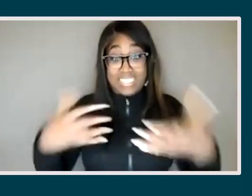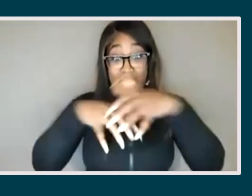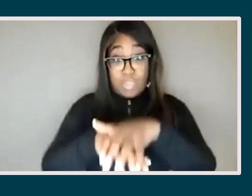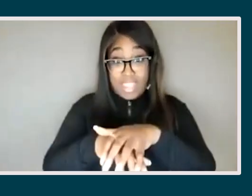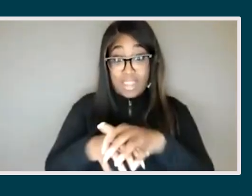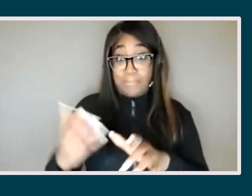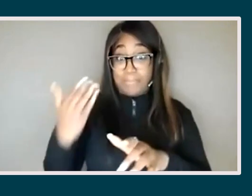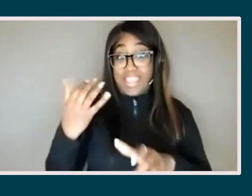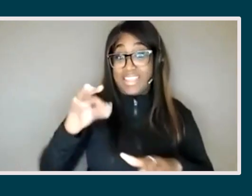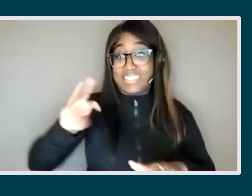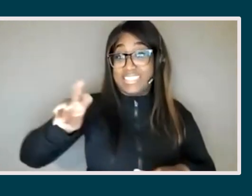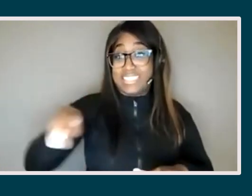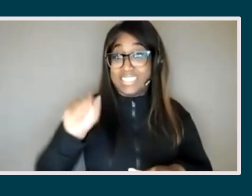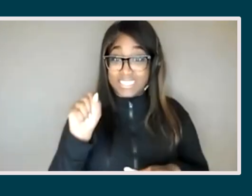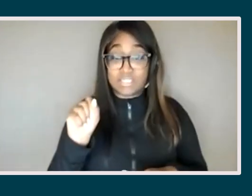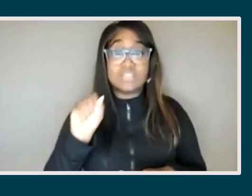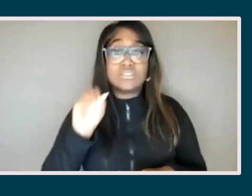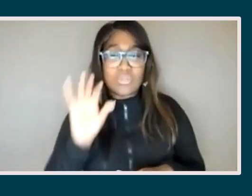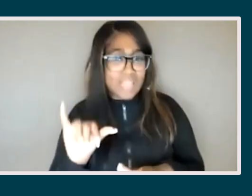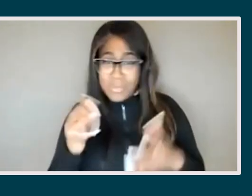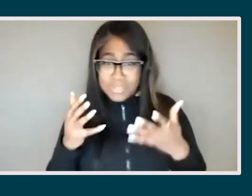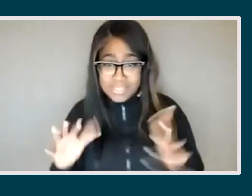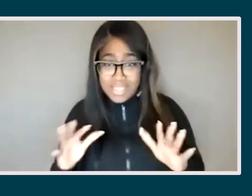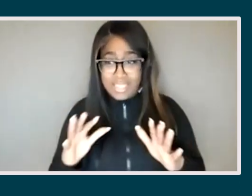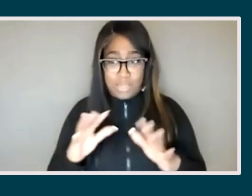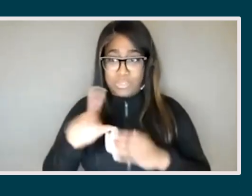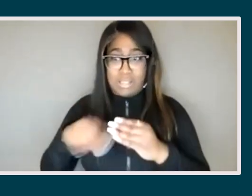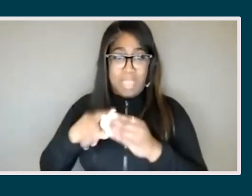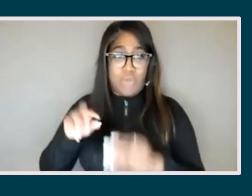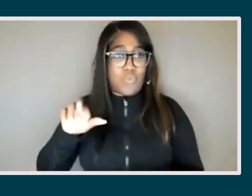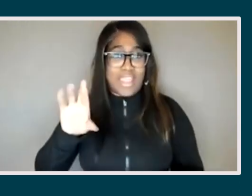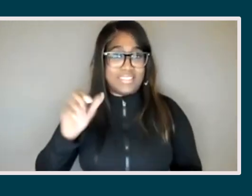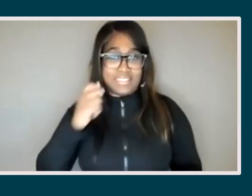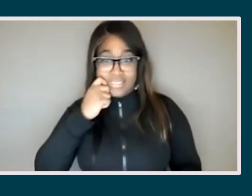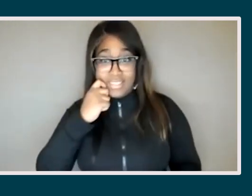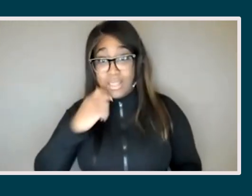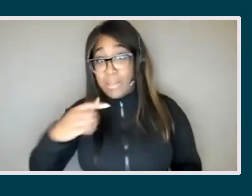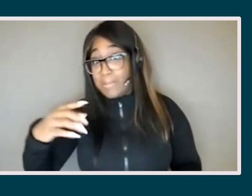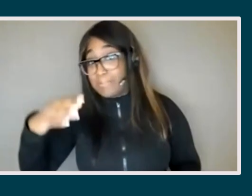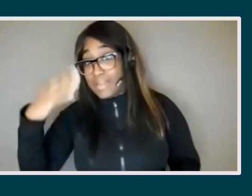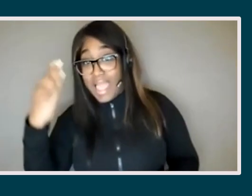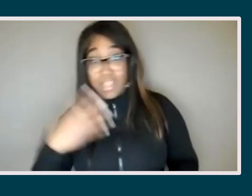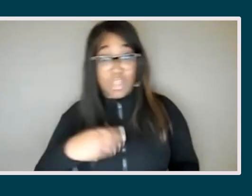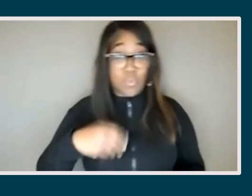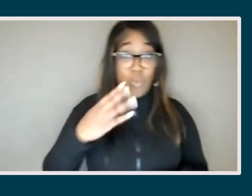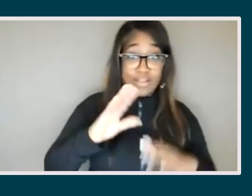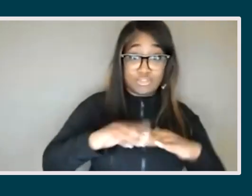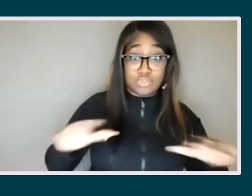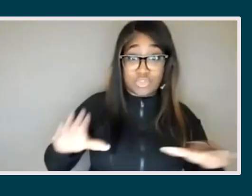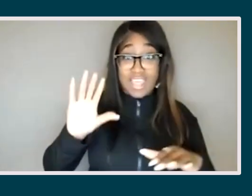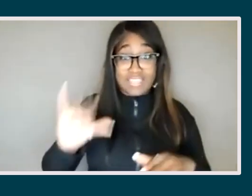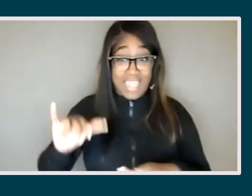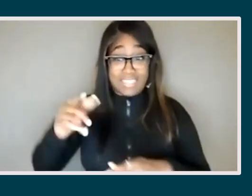and but that was it. It was all about race. Black and white children, and at the time we were